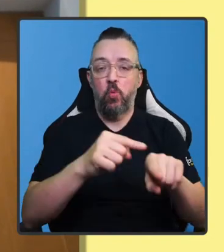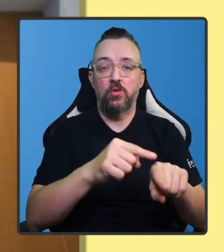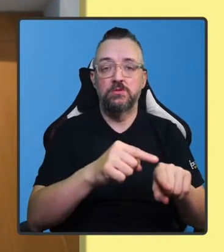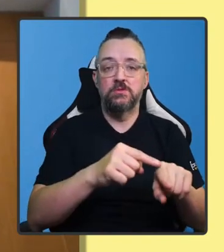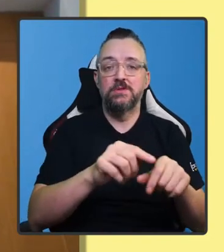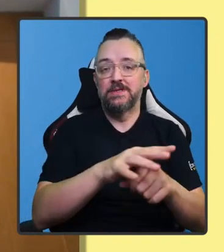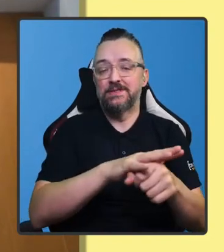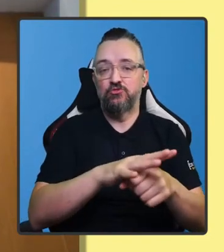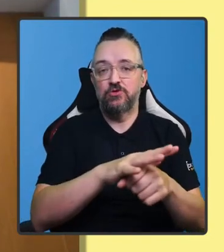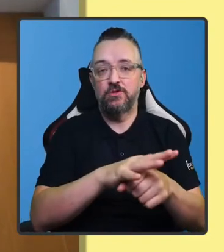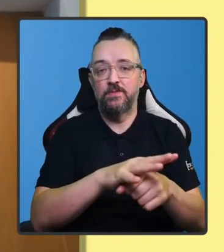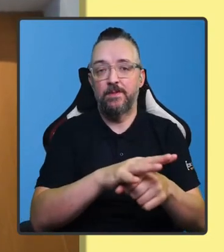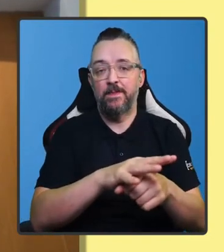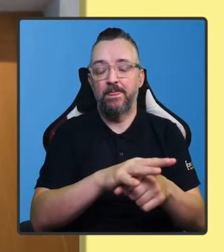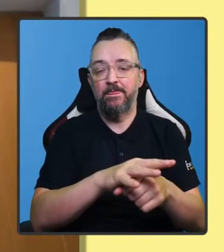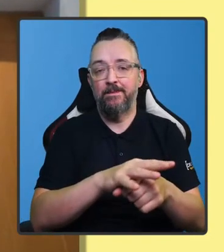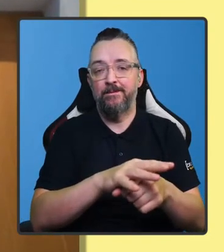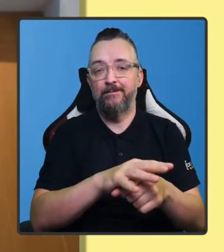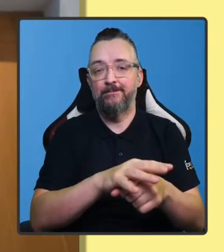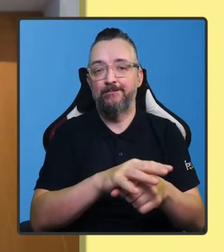circumstances, and